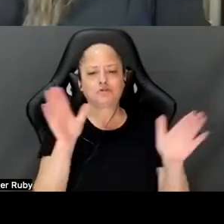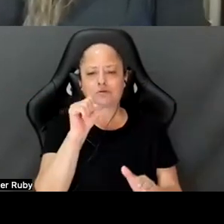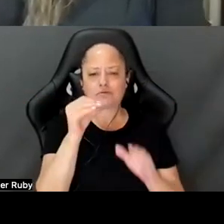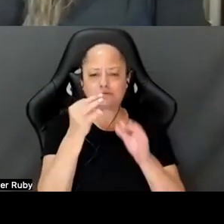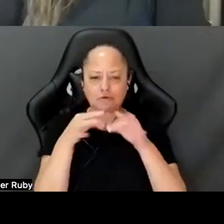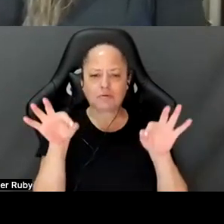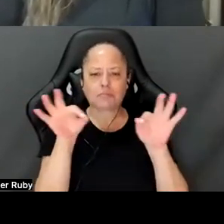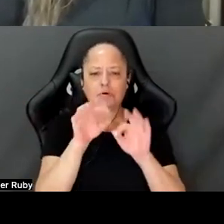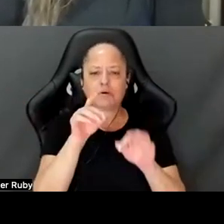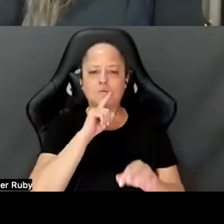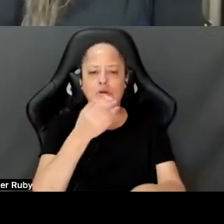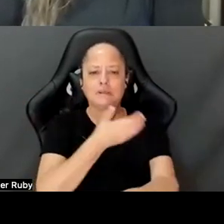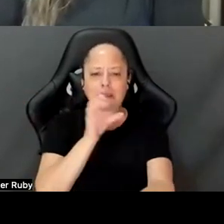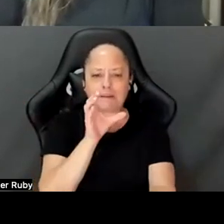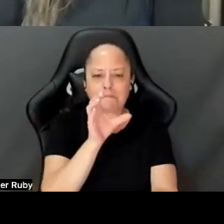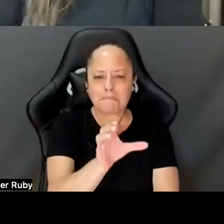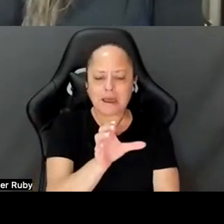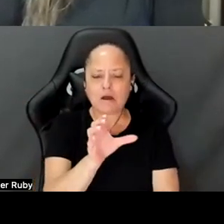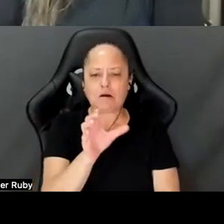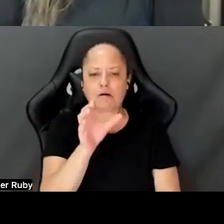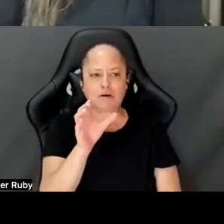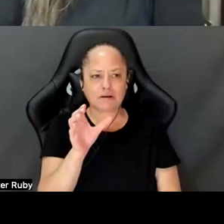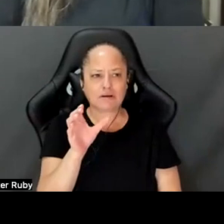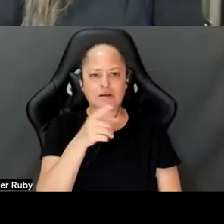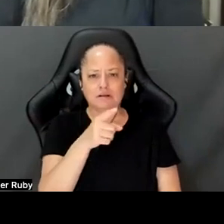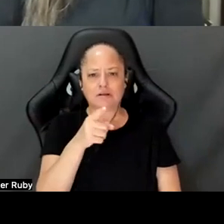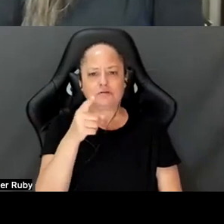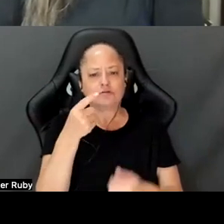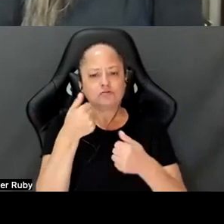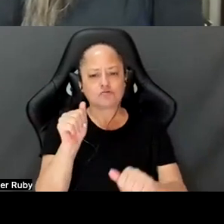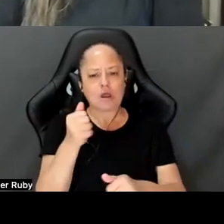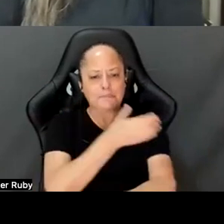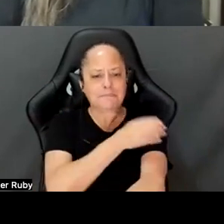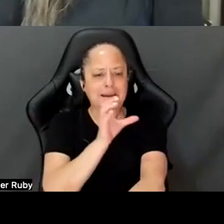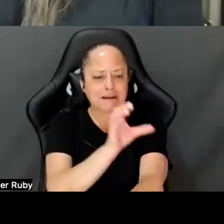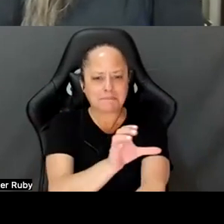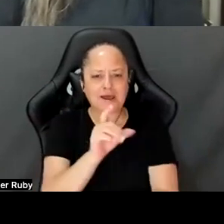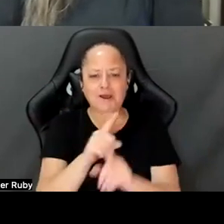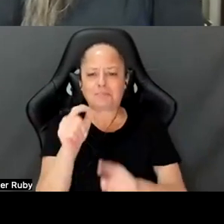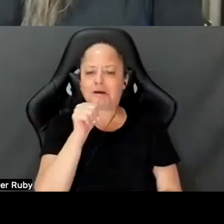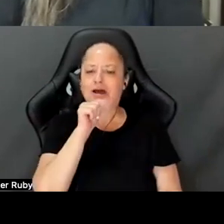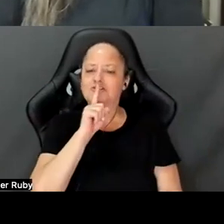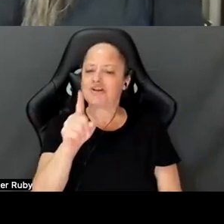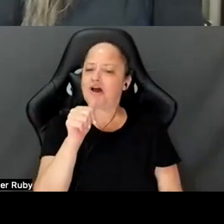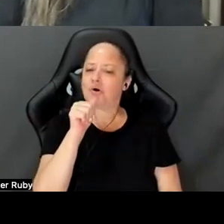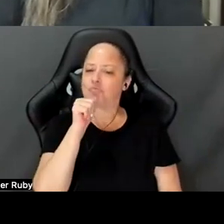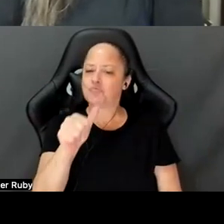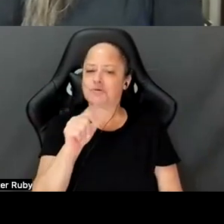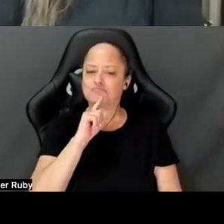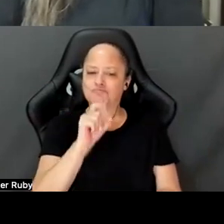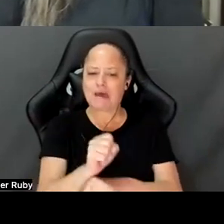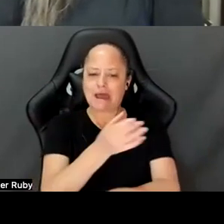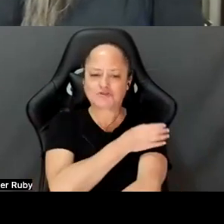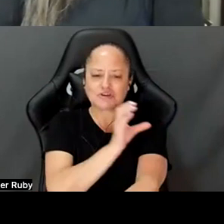and to really empower, not because, you know, they're trying to be empowering when they say that, but they're not really being empowering,